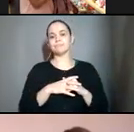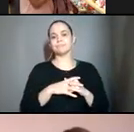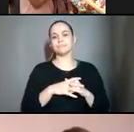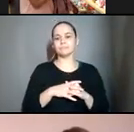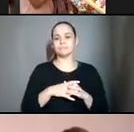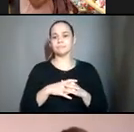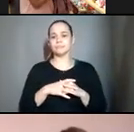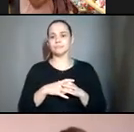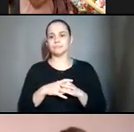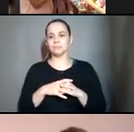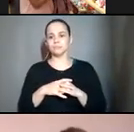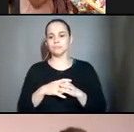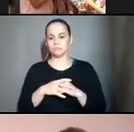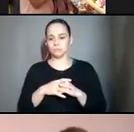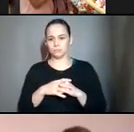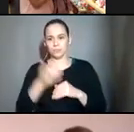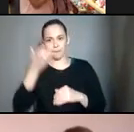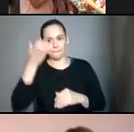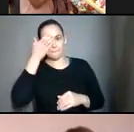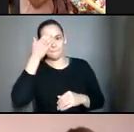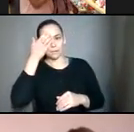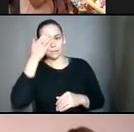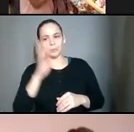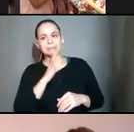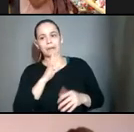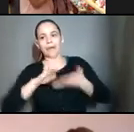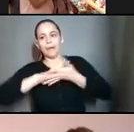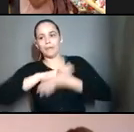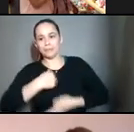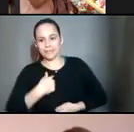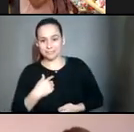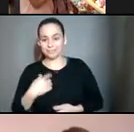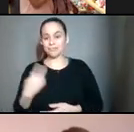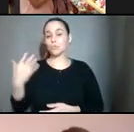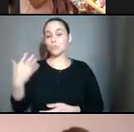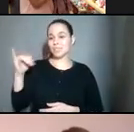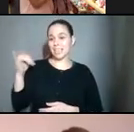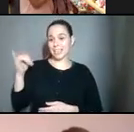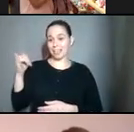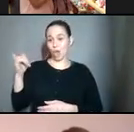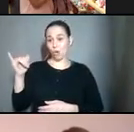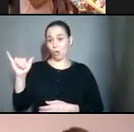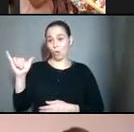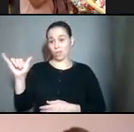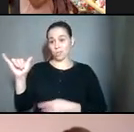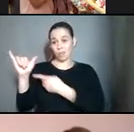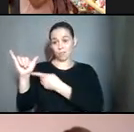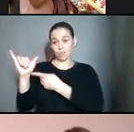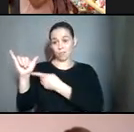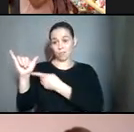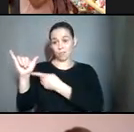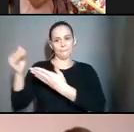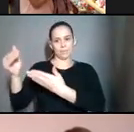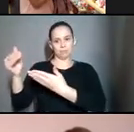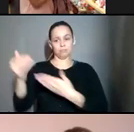Sorry, the pirate wanted to talk over me. So the yellow lessons are the recommended lessons. The green